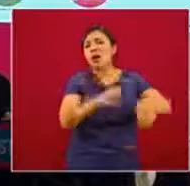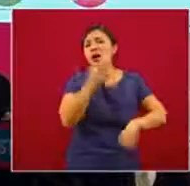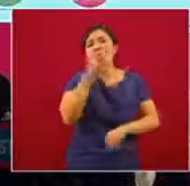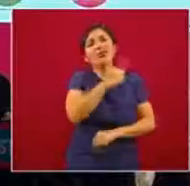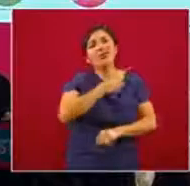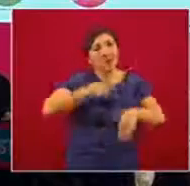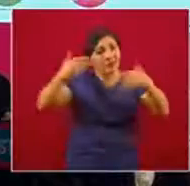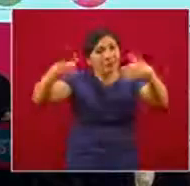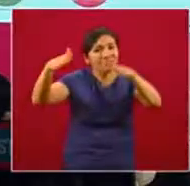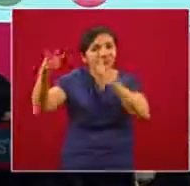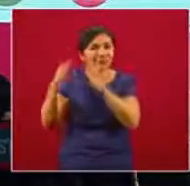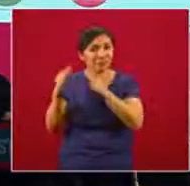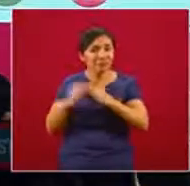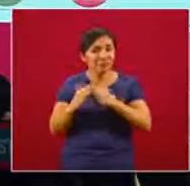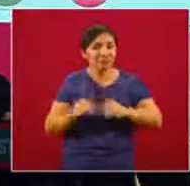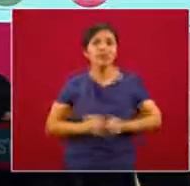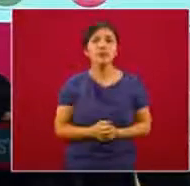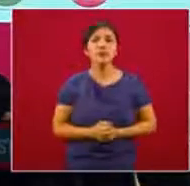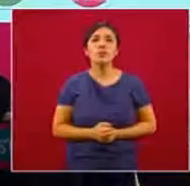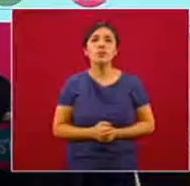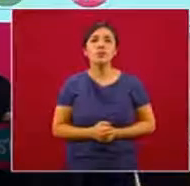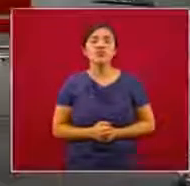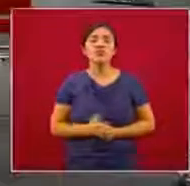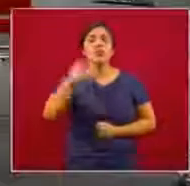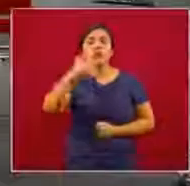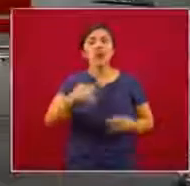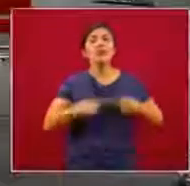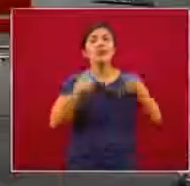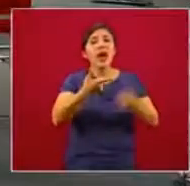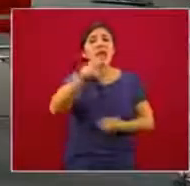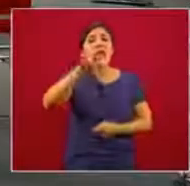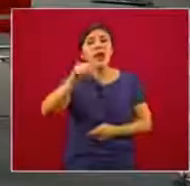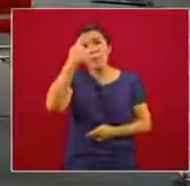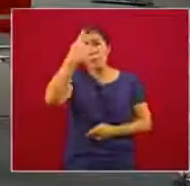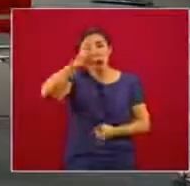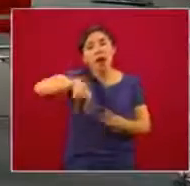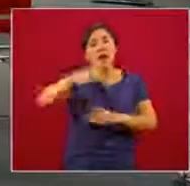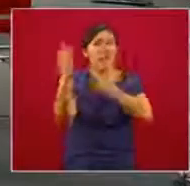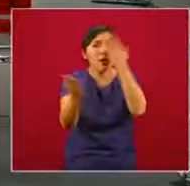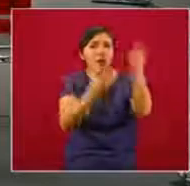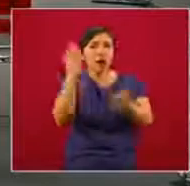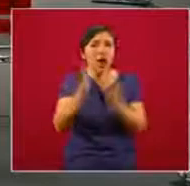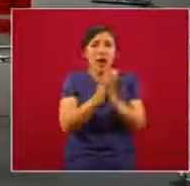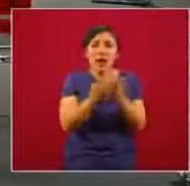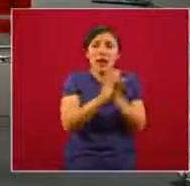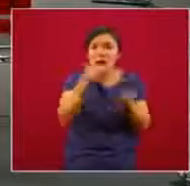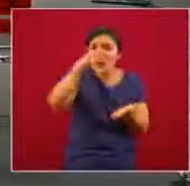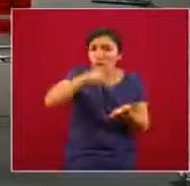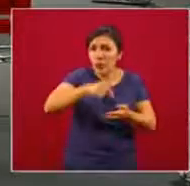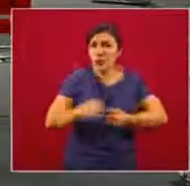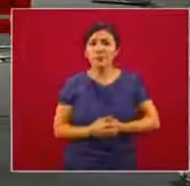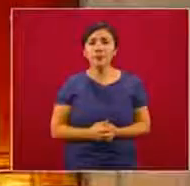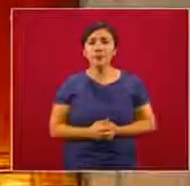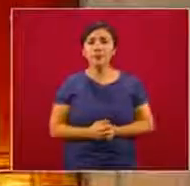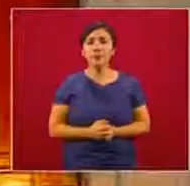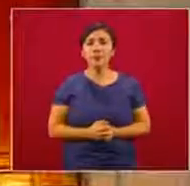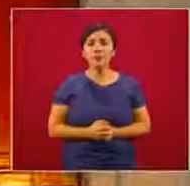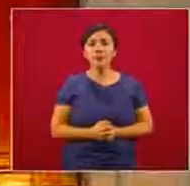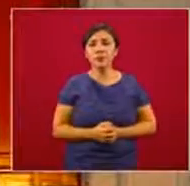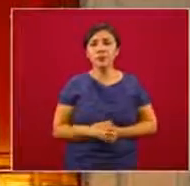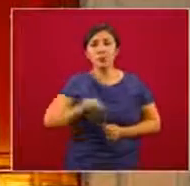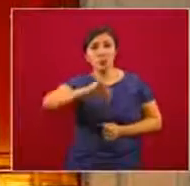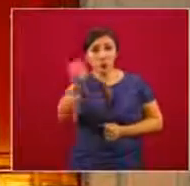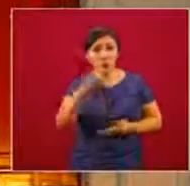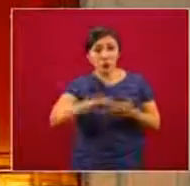them so they could take them home, and that they would be given the guides in order to study